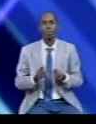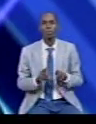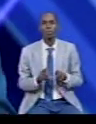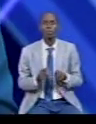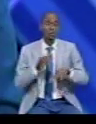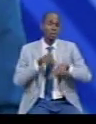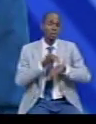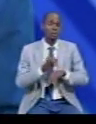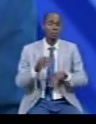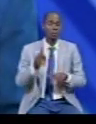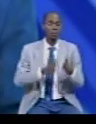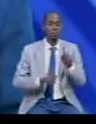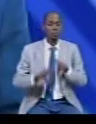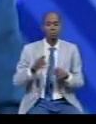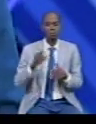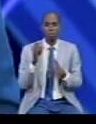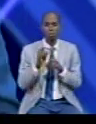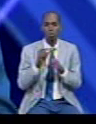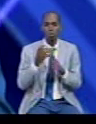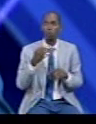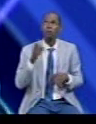Send them messages